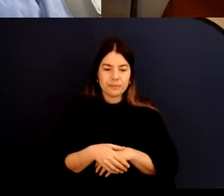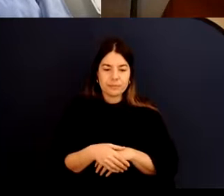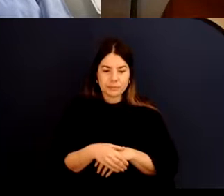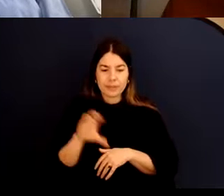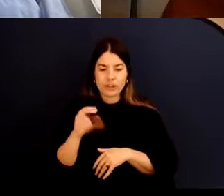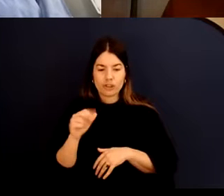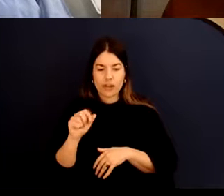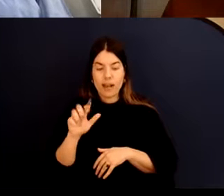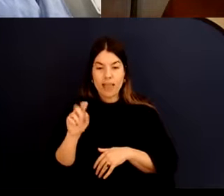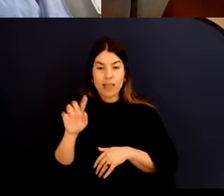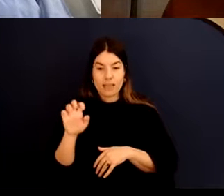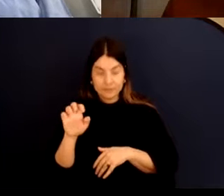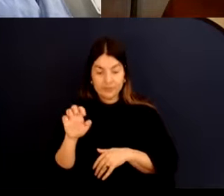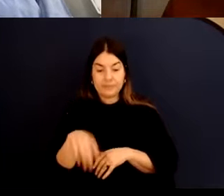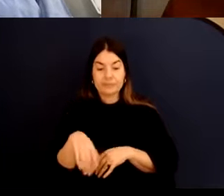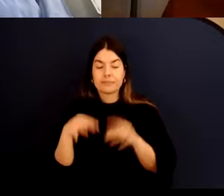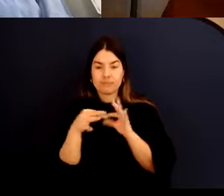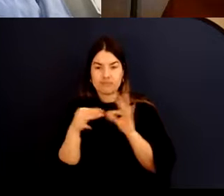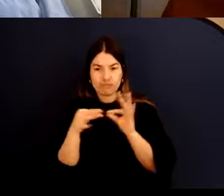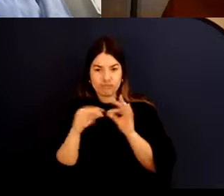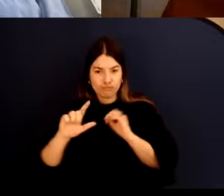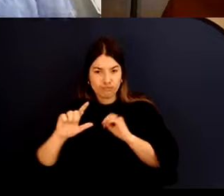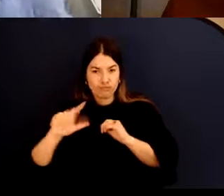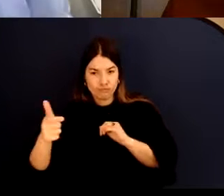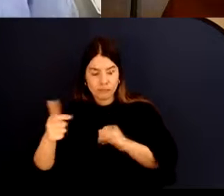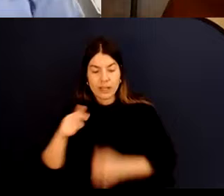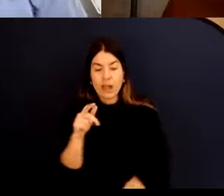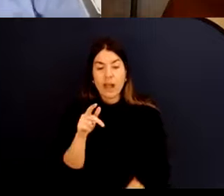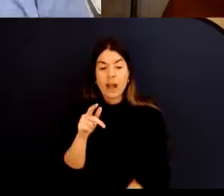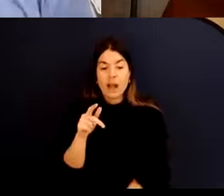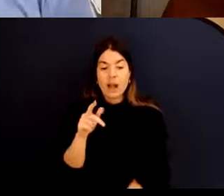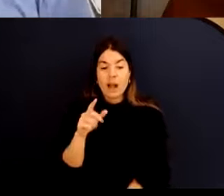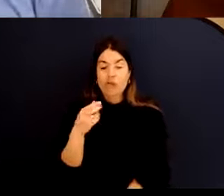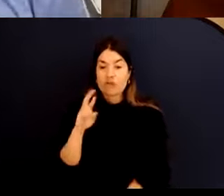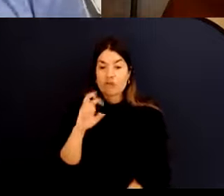the third candidate to answer would be Chris Dawkins. Okay.